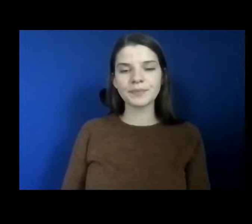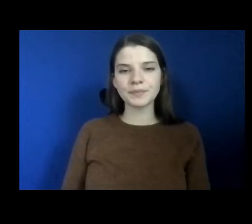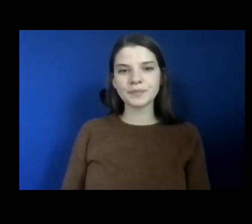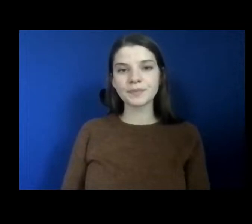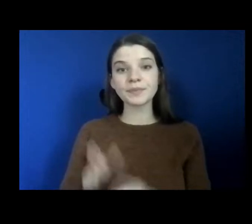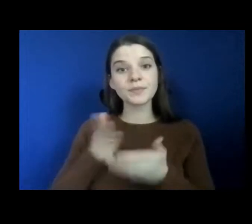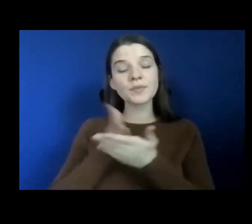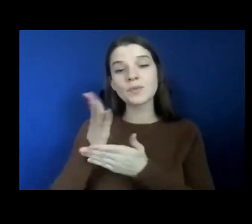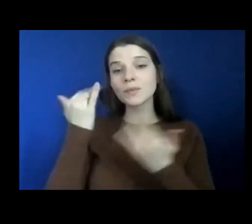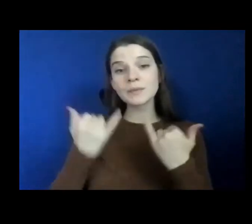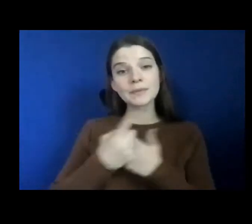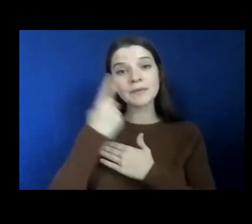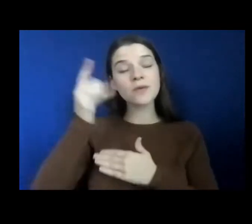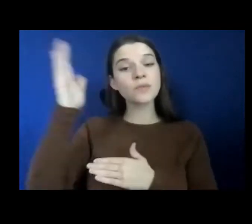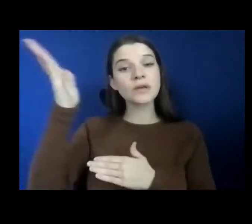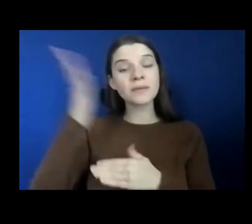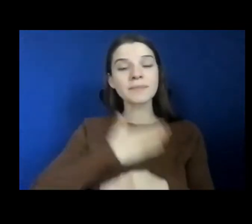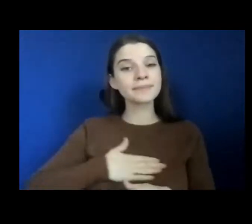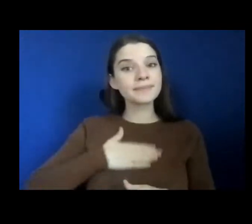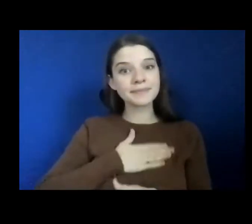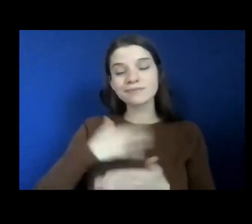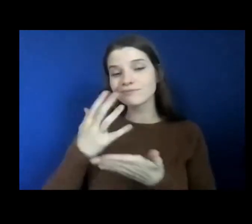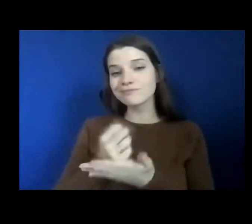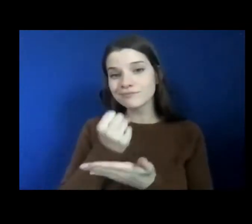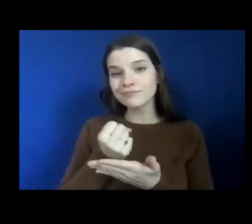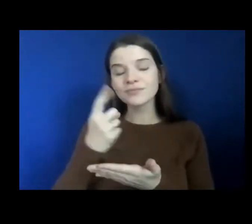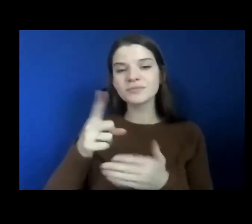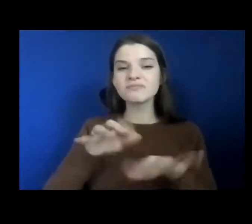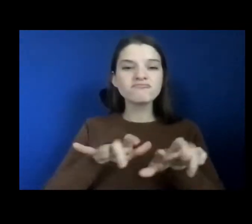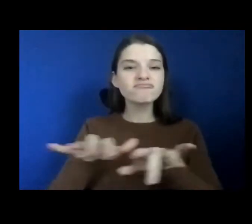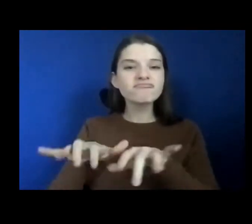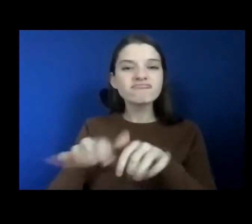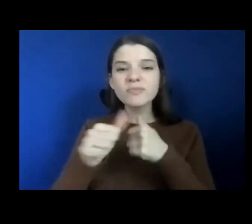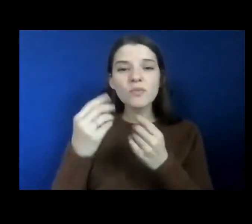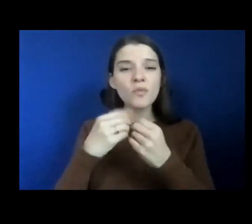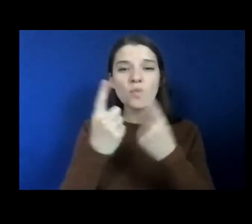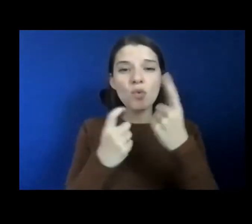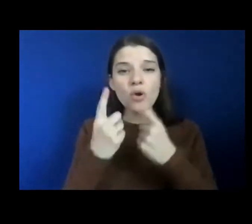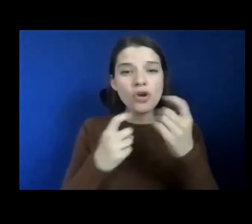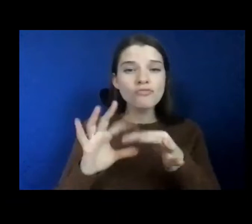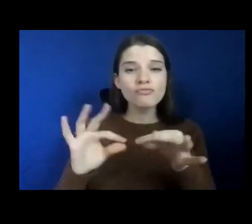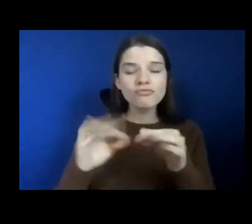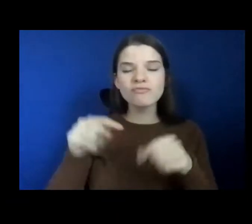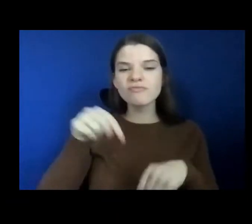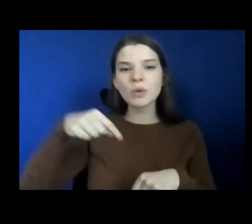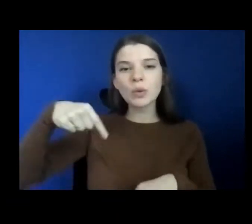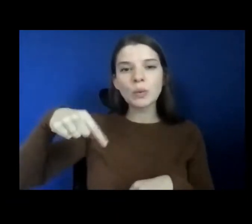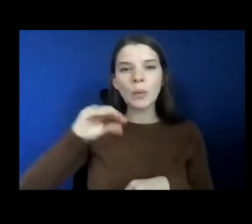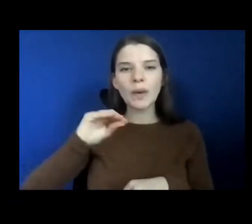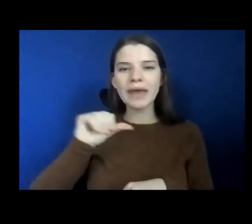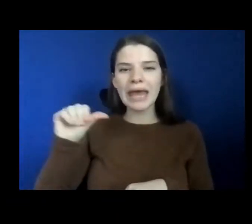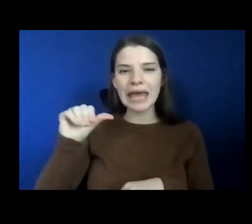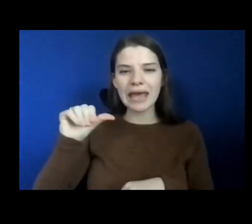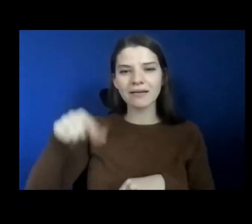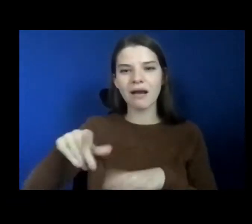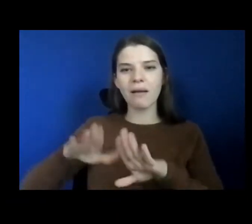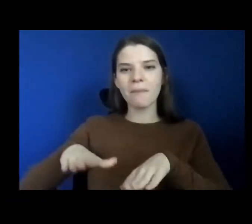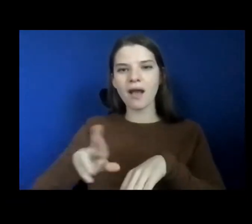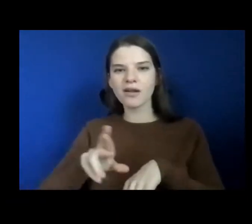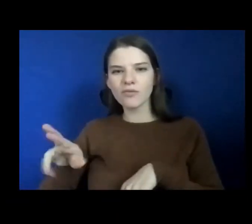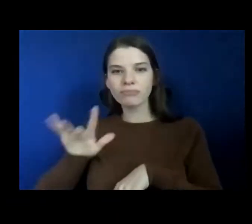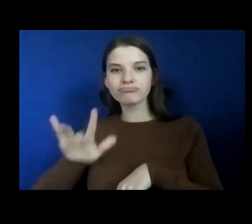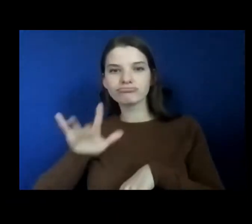our presentation, please feel free to enter any questions into the Q&A box located at the bottom